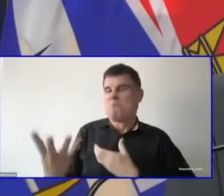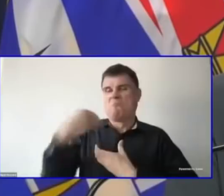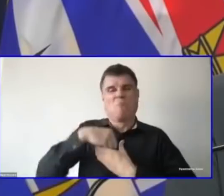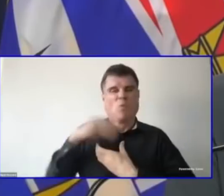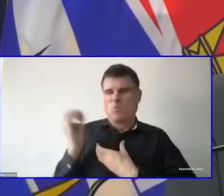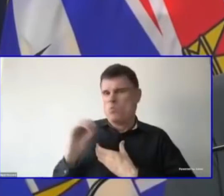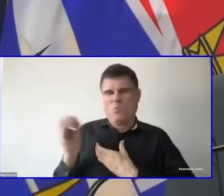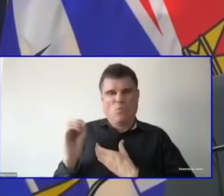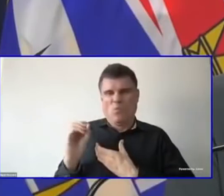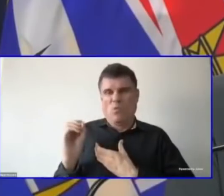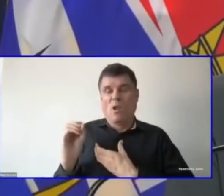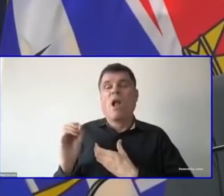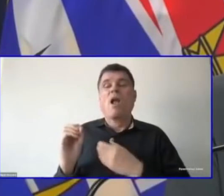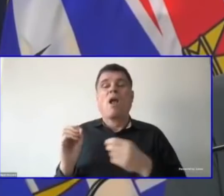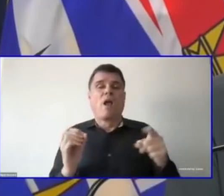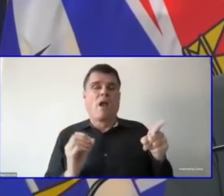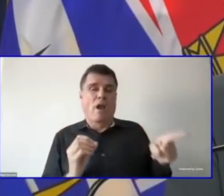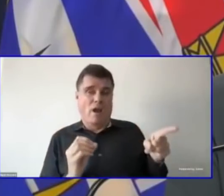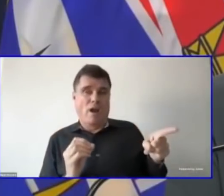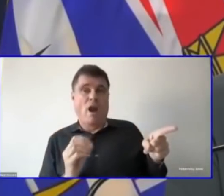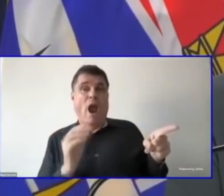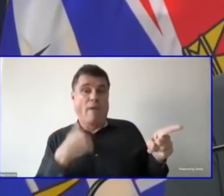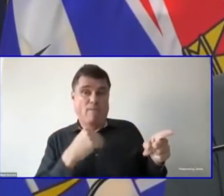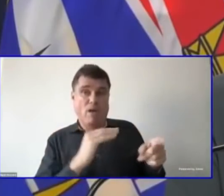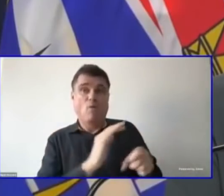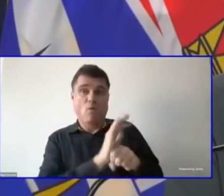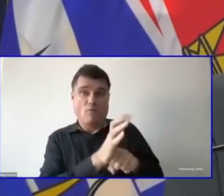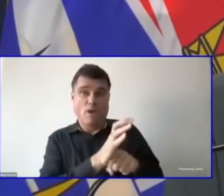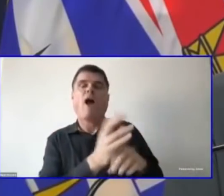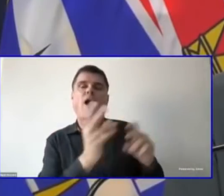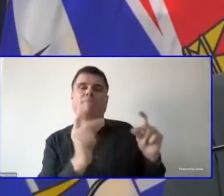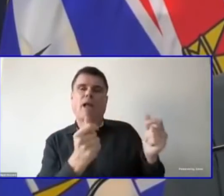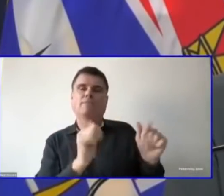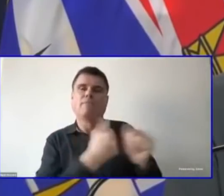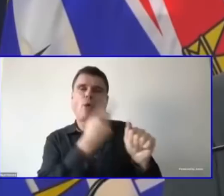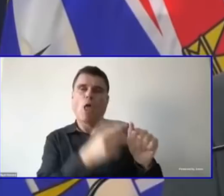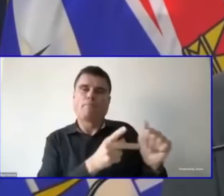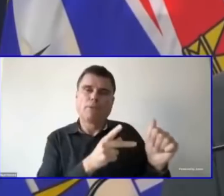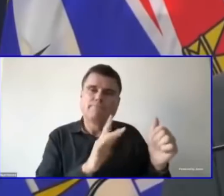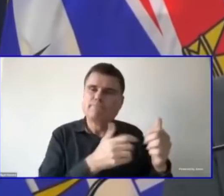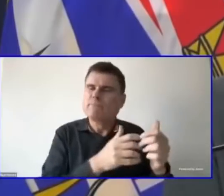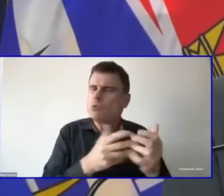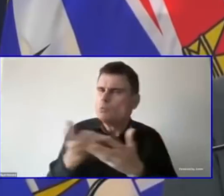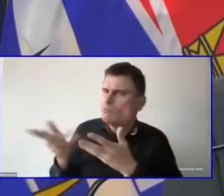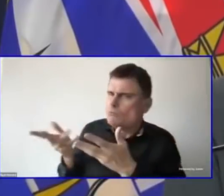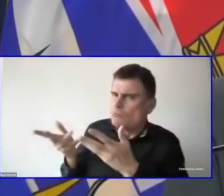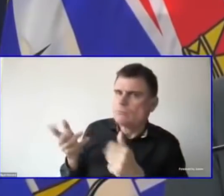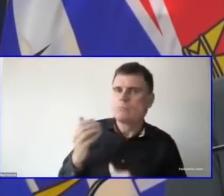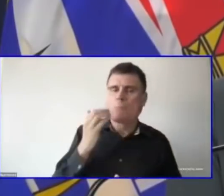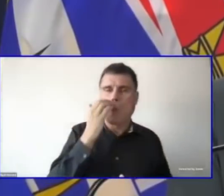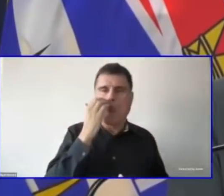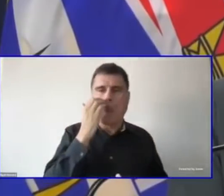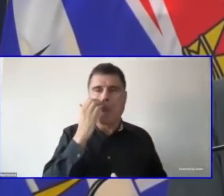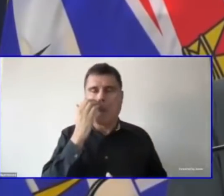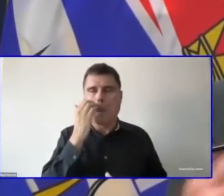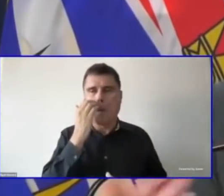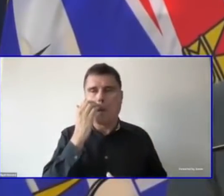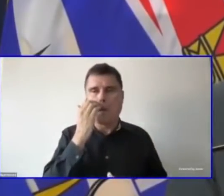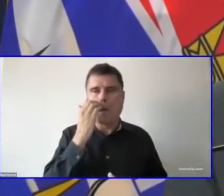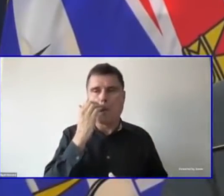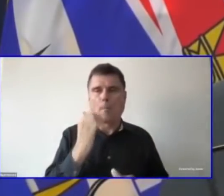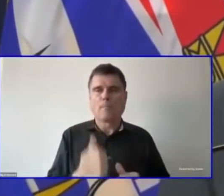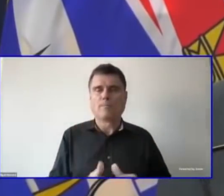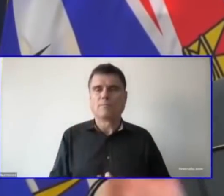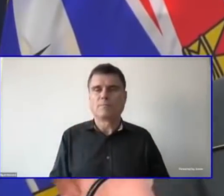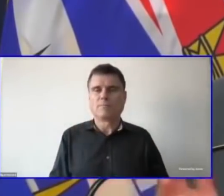Go ahead. Sure. Just to say that Sure. Just to say that all the testing now is